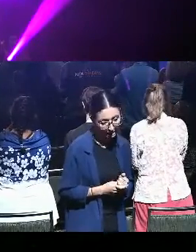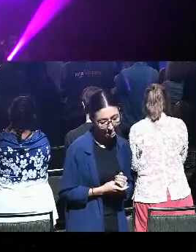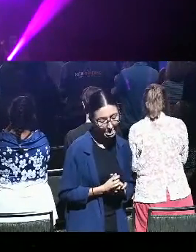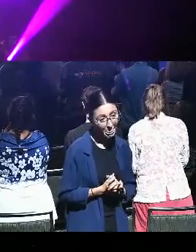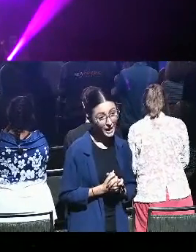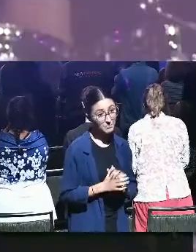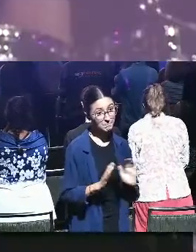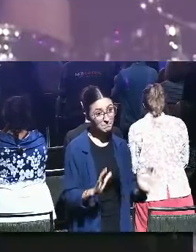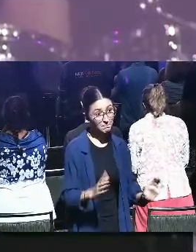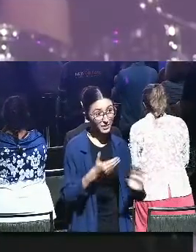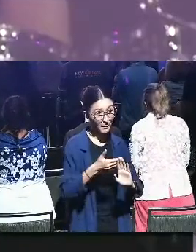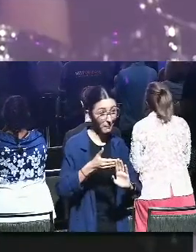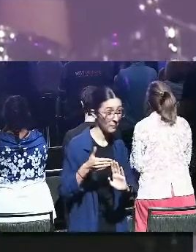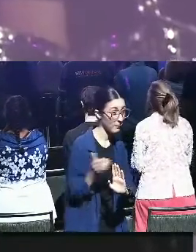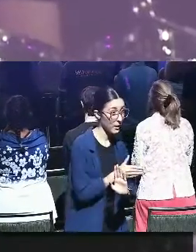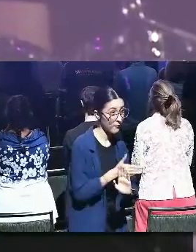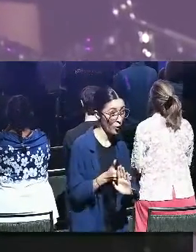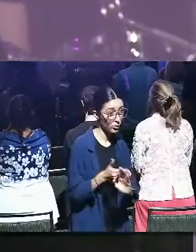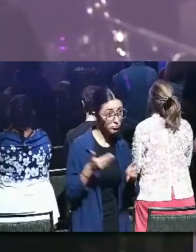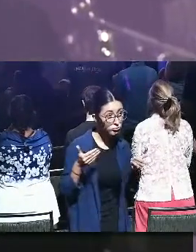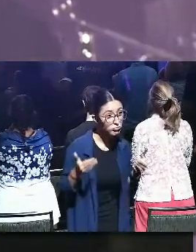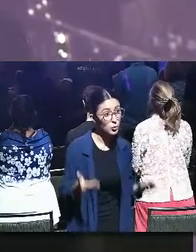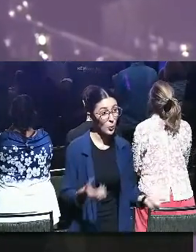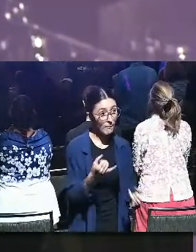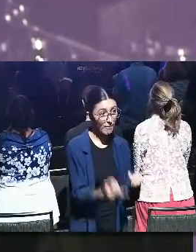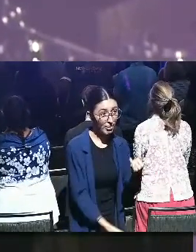Well, before we close out in song,